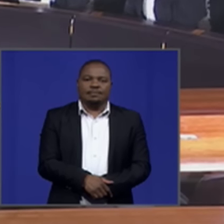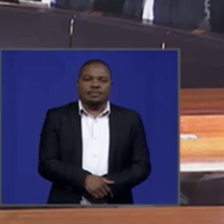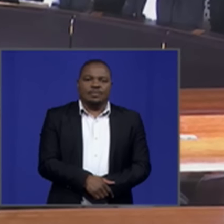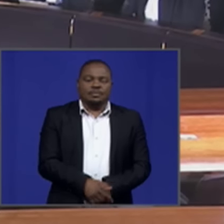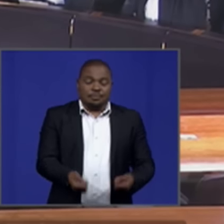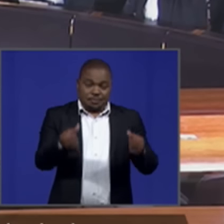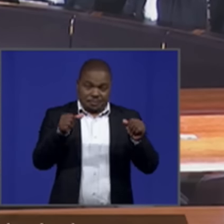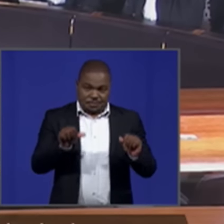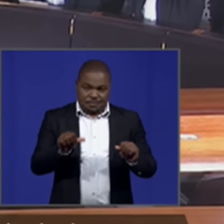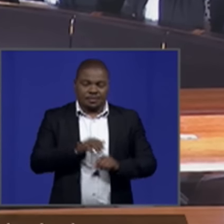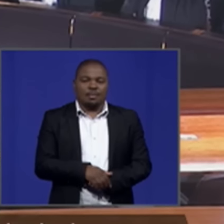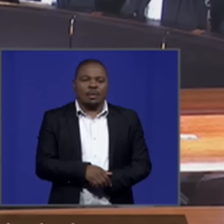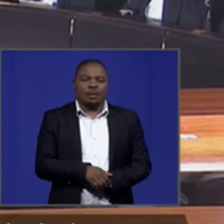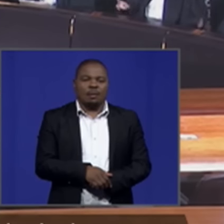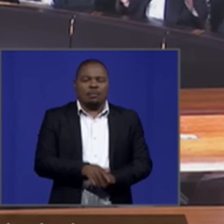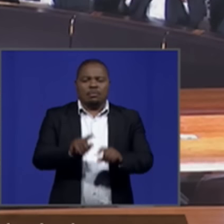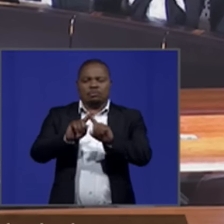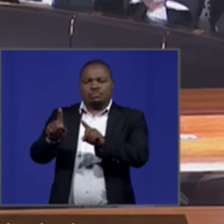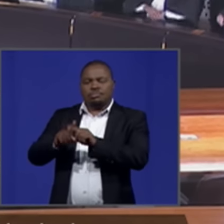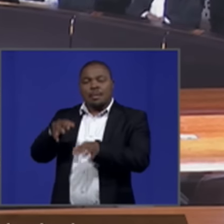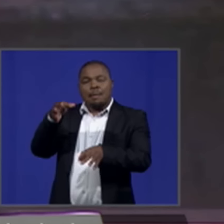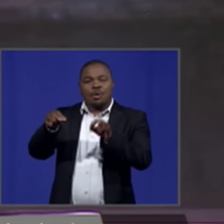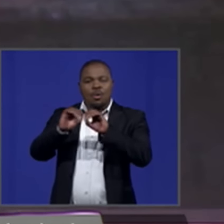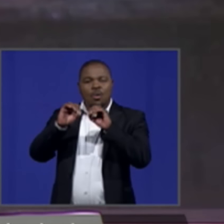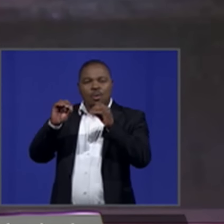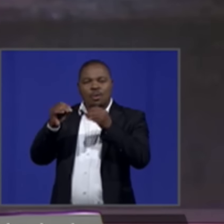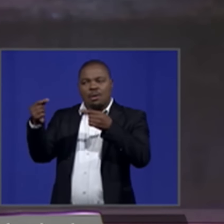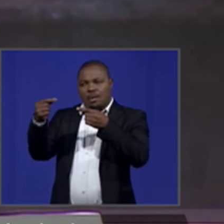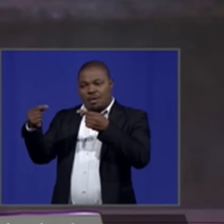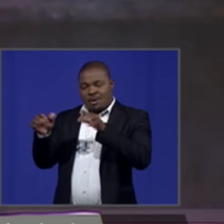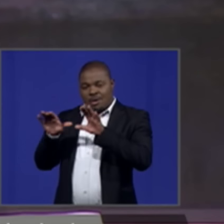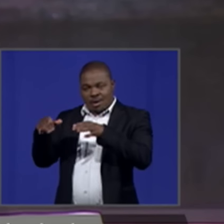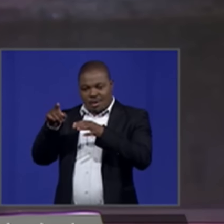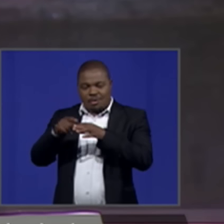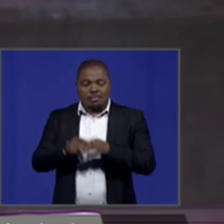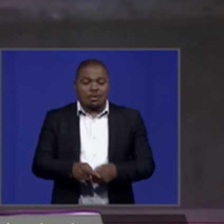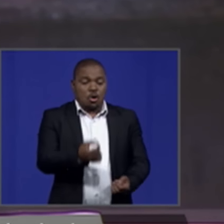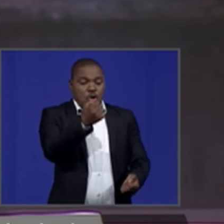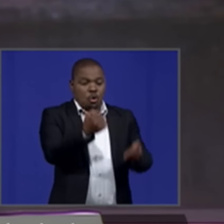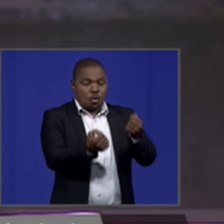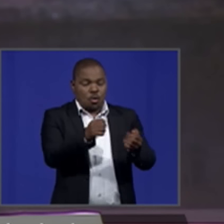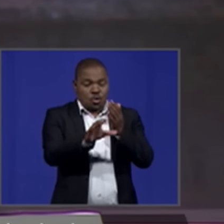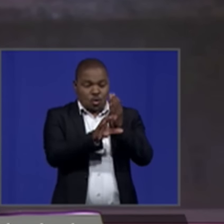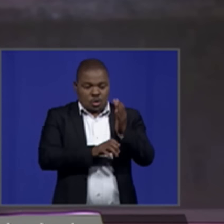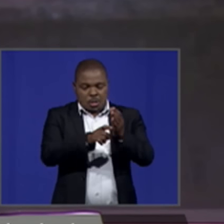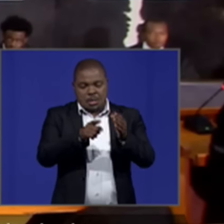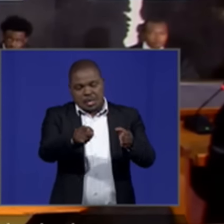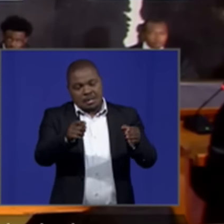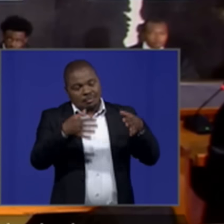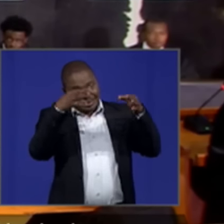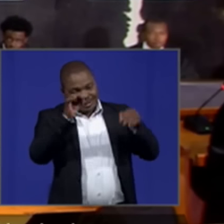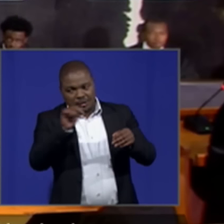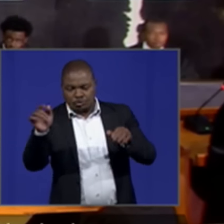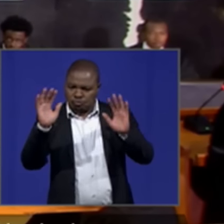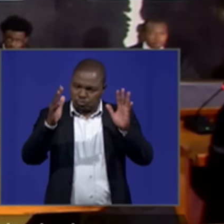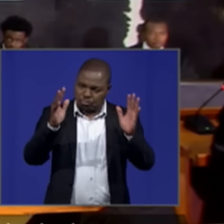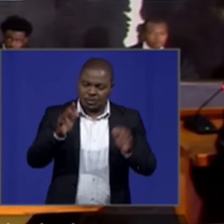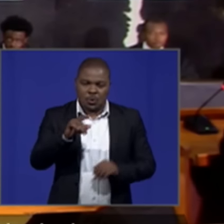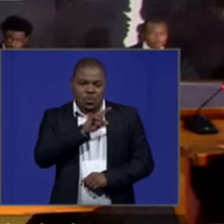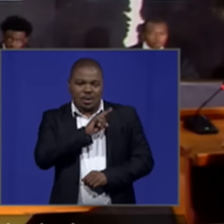Re sa le foo makoko a sepolotiki a neseditse pula katlholo ya kgotlatshekelo ya molaotheo e neng ya kgapela